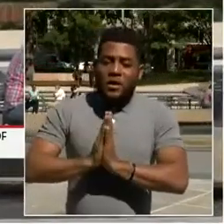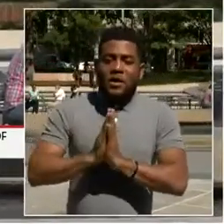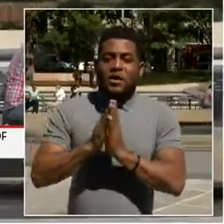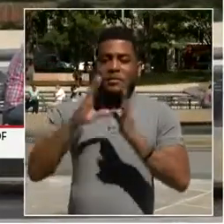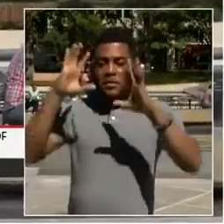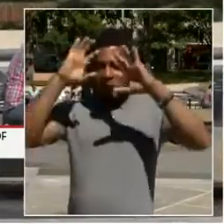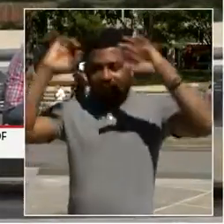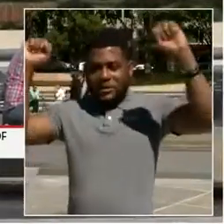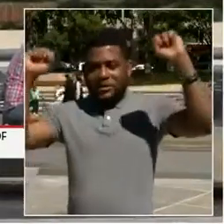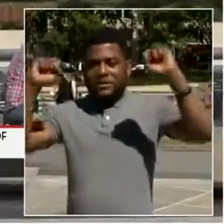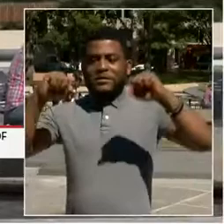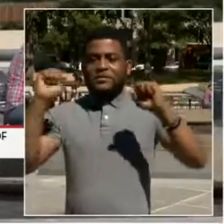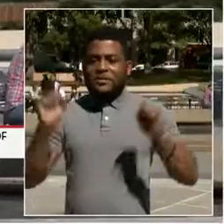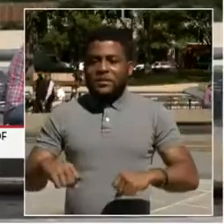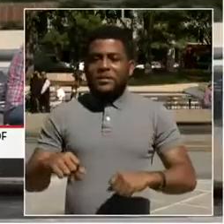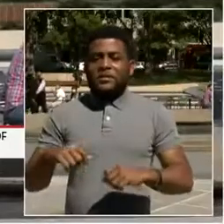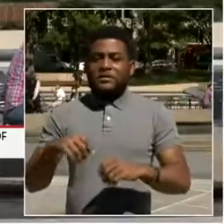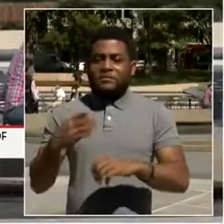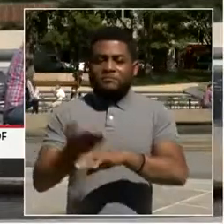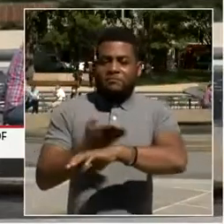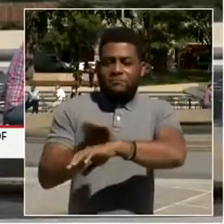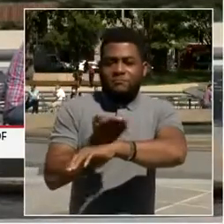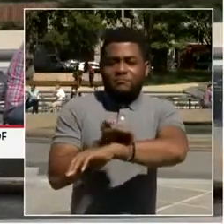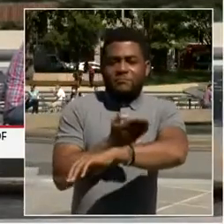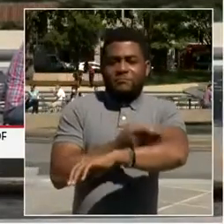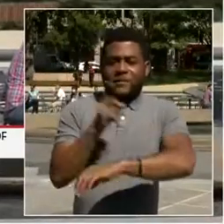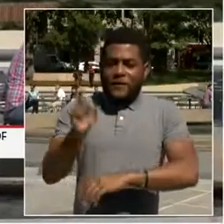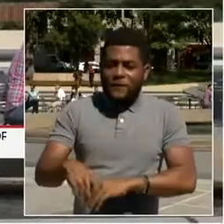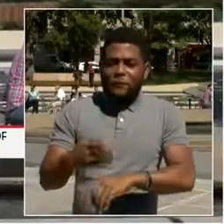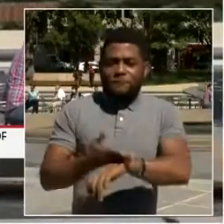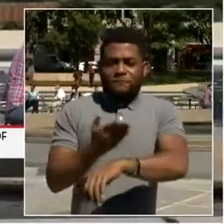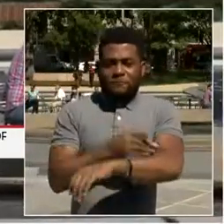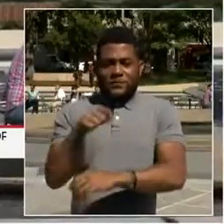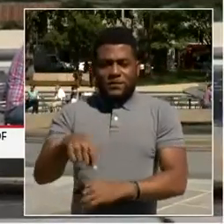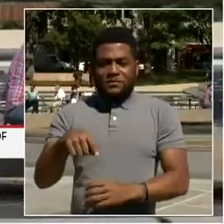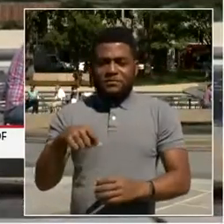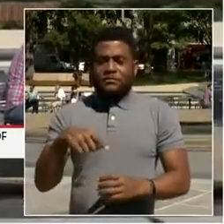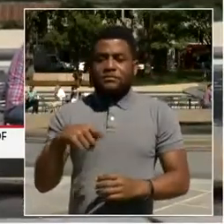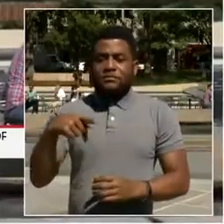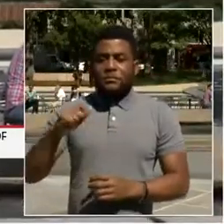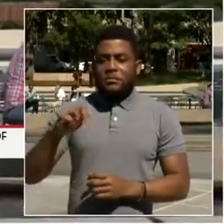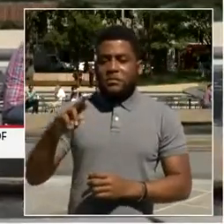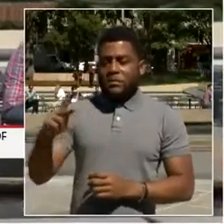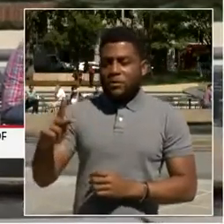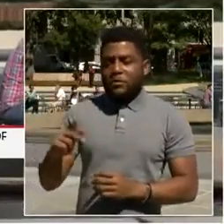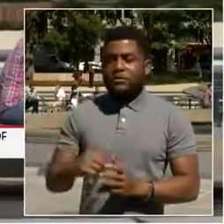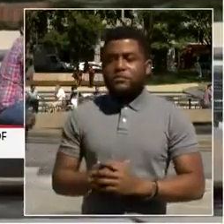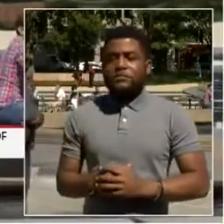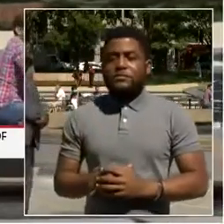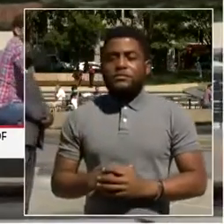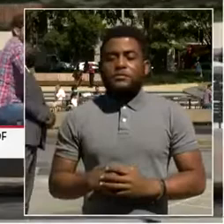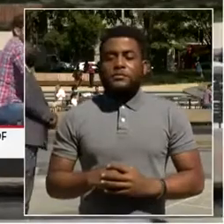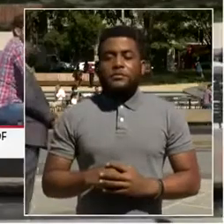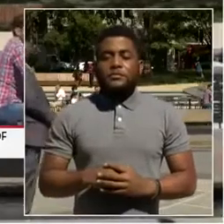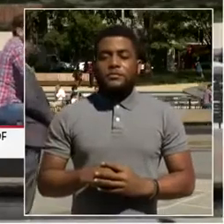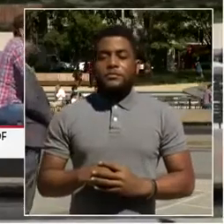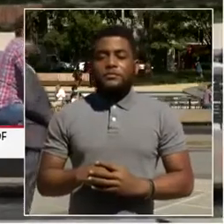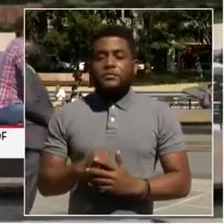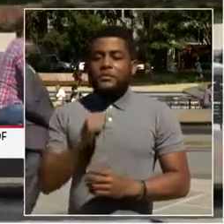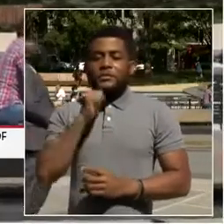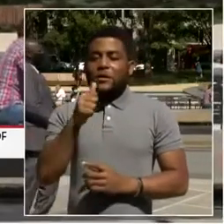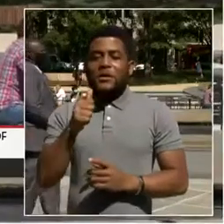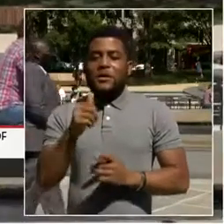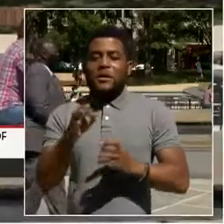the ability to renovate Franklin Park. And by that time, we didn't need to explain to anyone